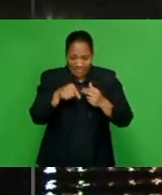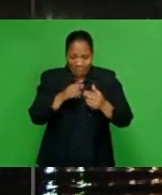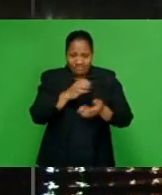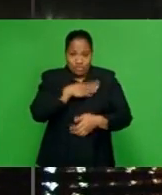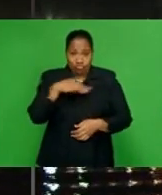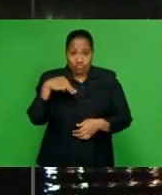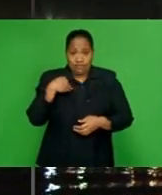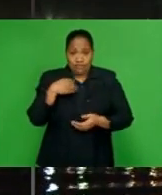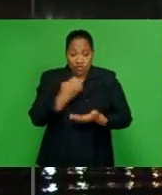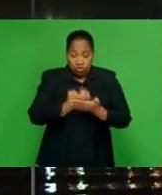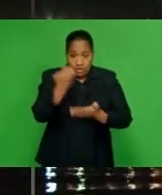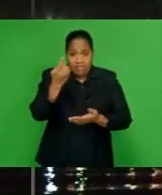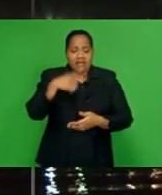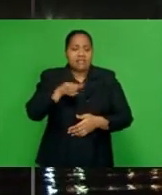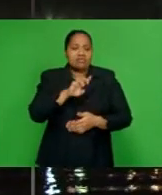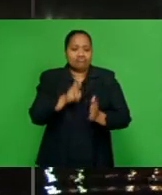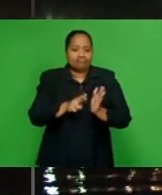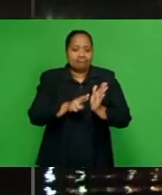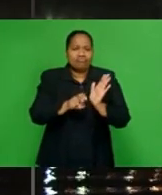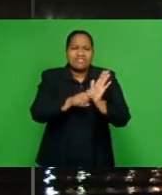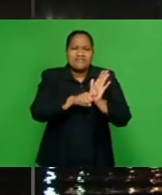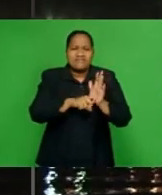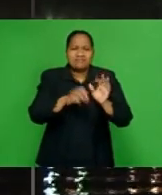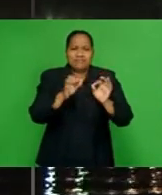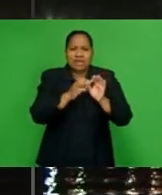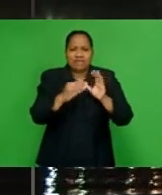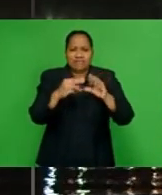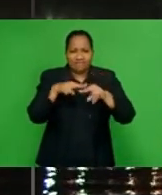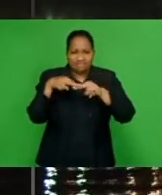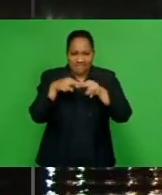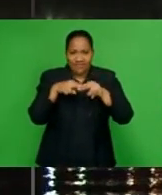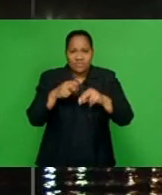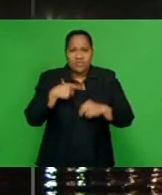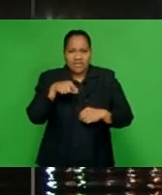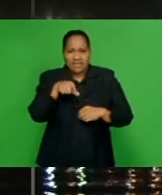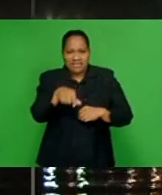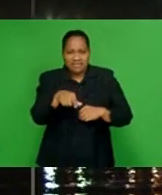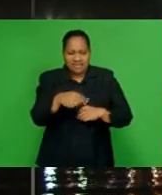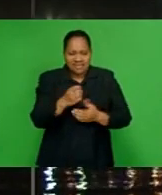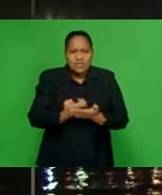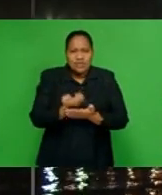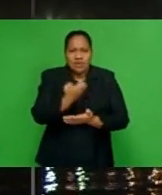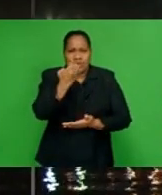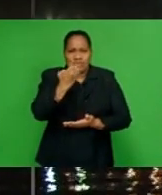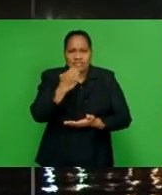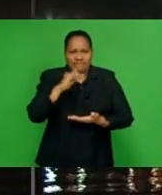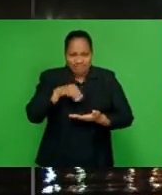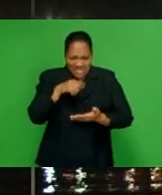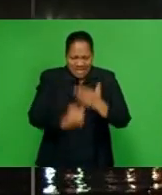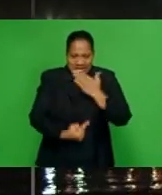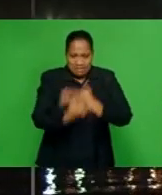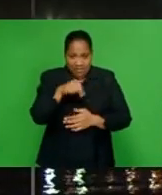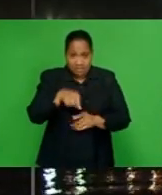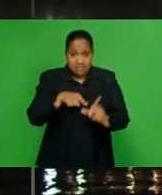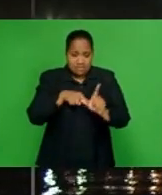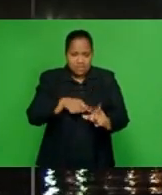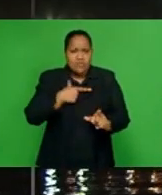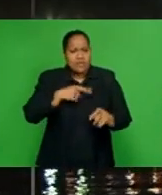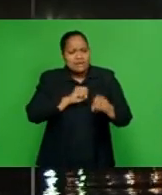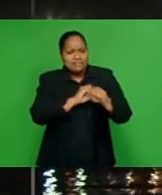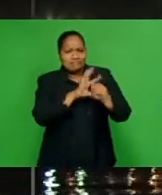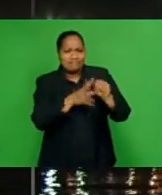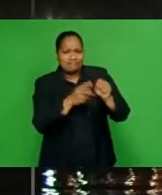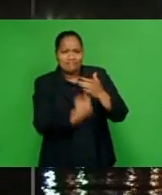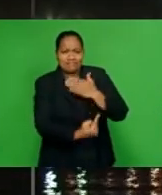Bank of Fiji. The RBF governor says this is due to the economy contraction that will happen this year as a result of the COVID